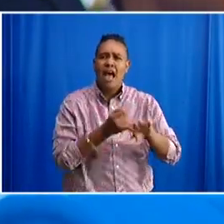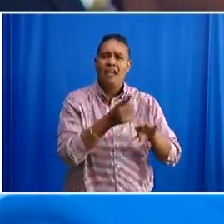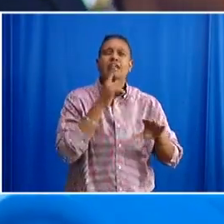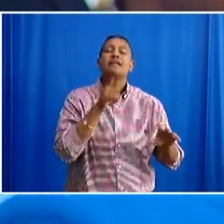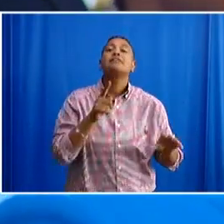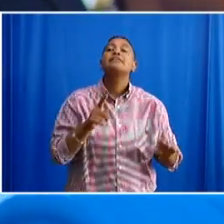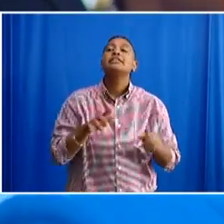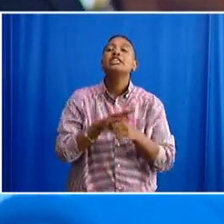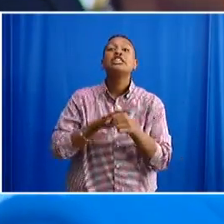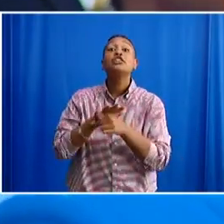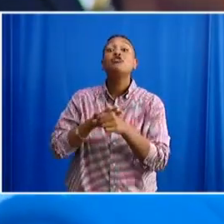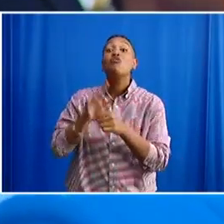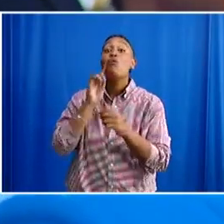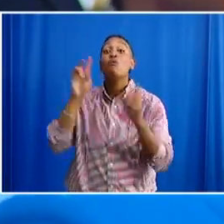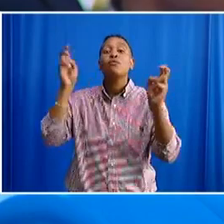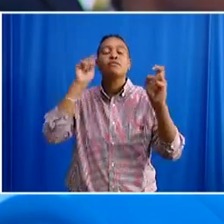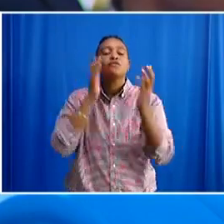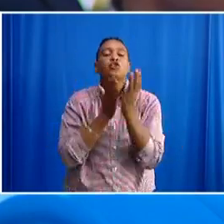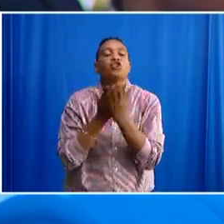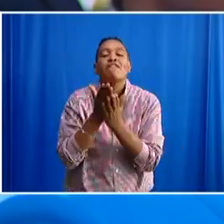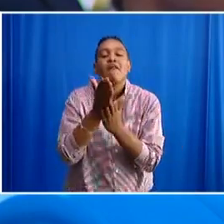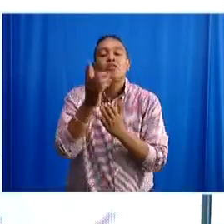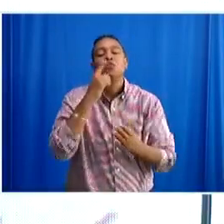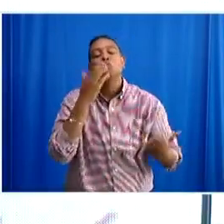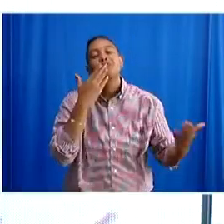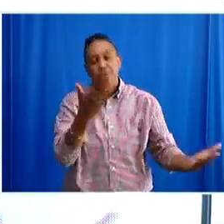survival. So thank you for that.